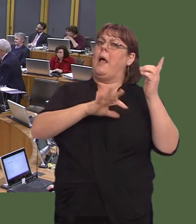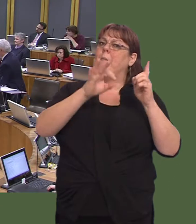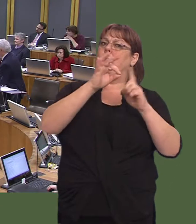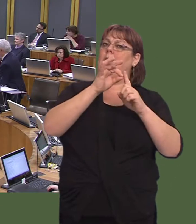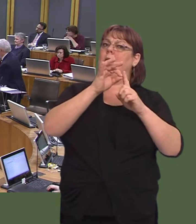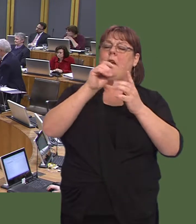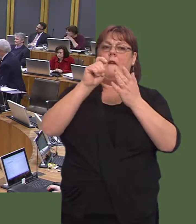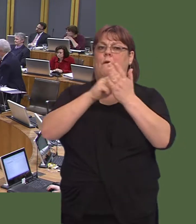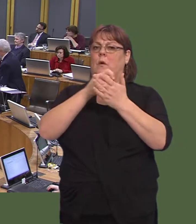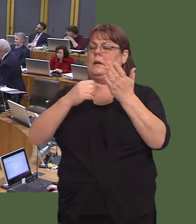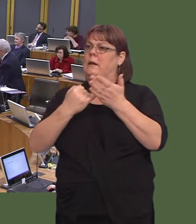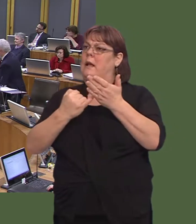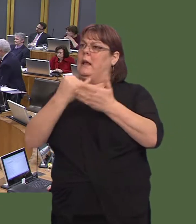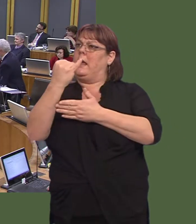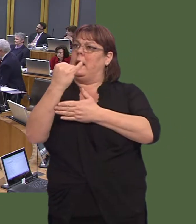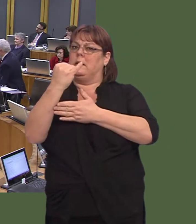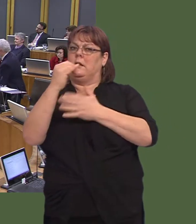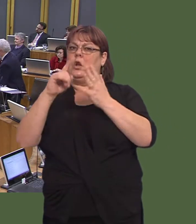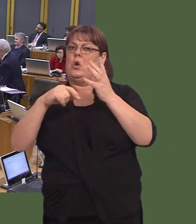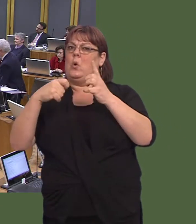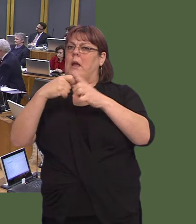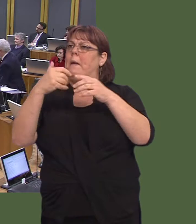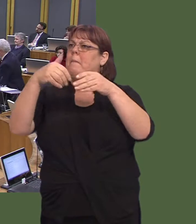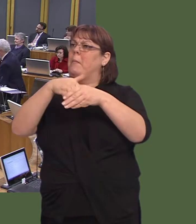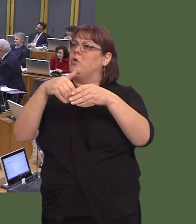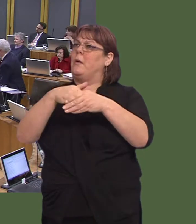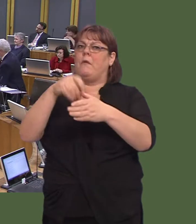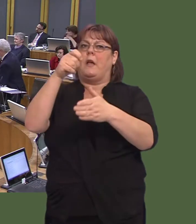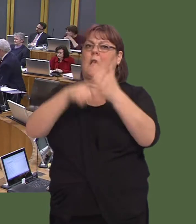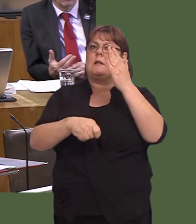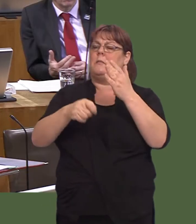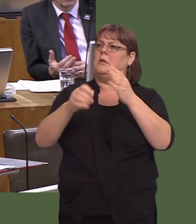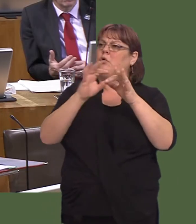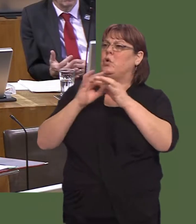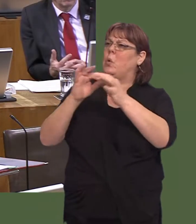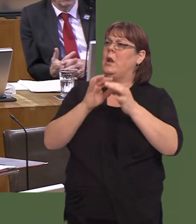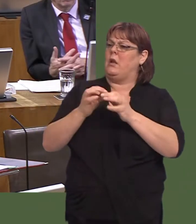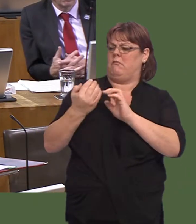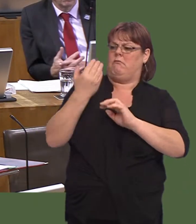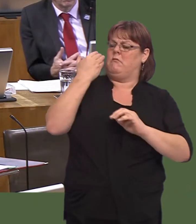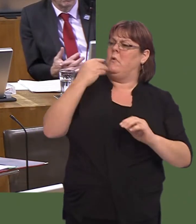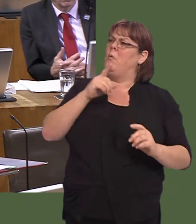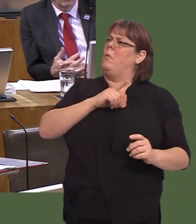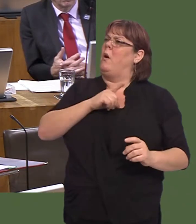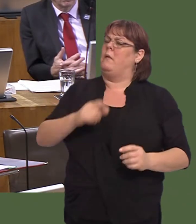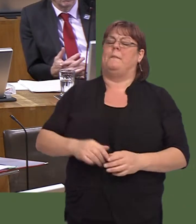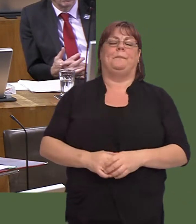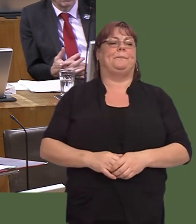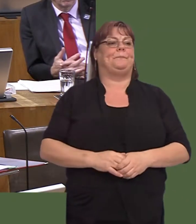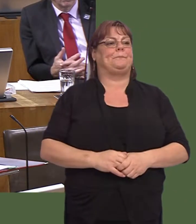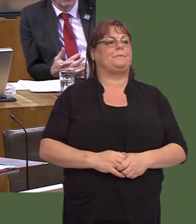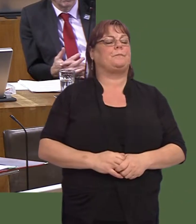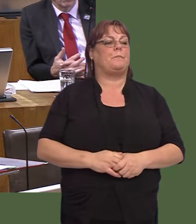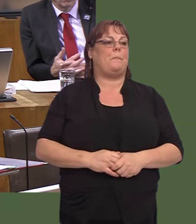UK membership of the customs union as recently as November the 20th? Well, I have